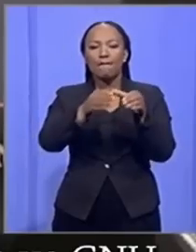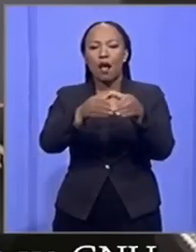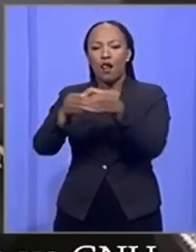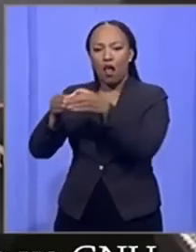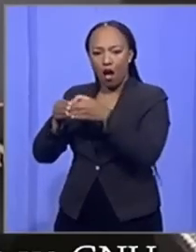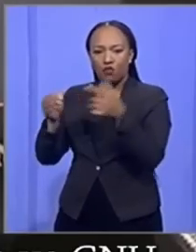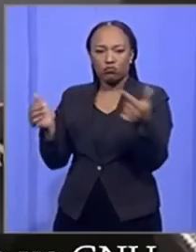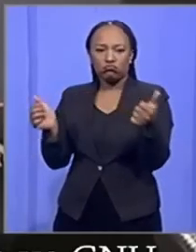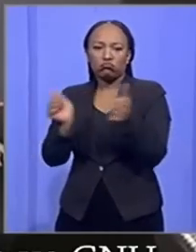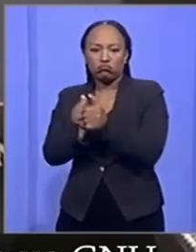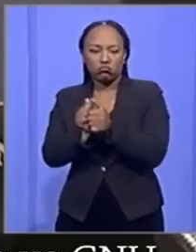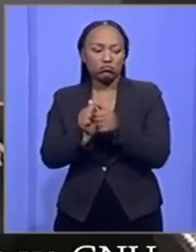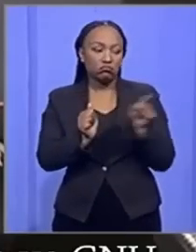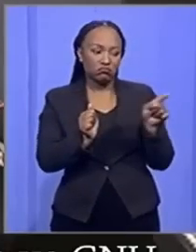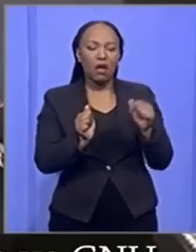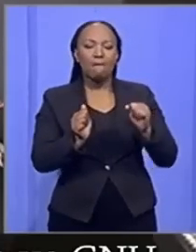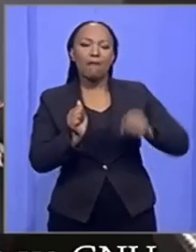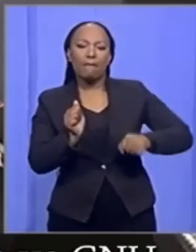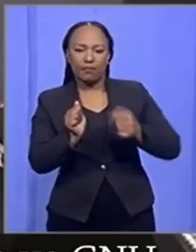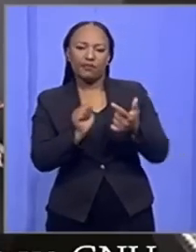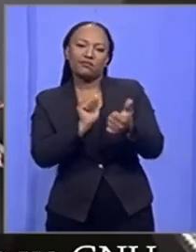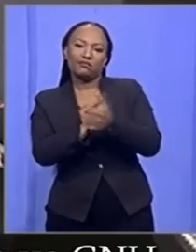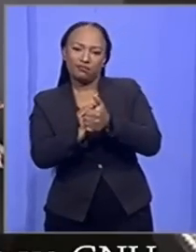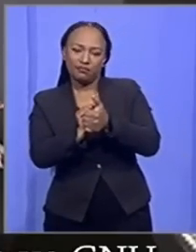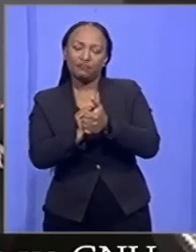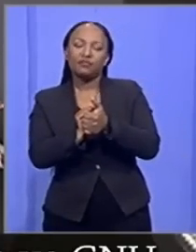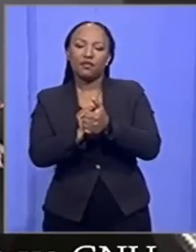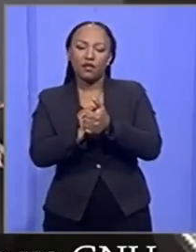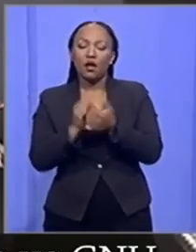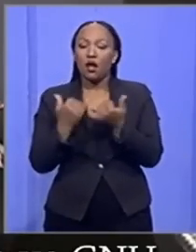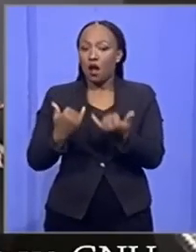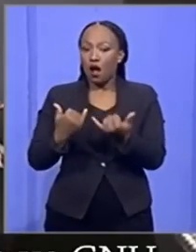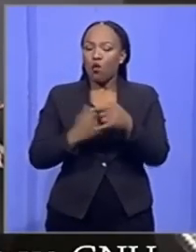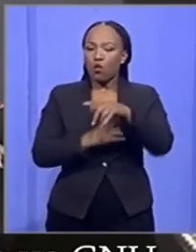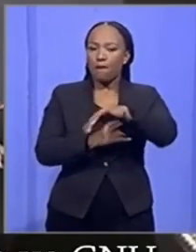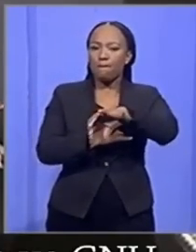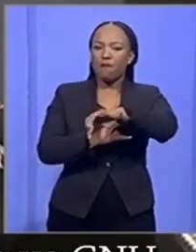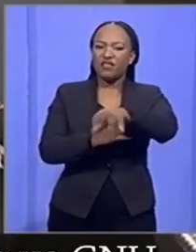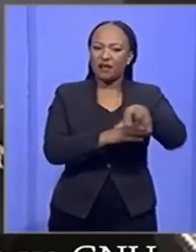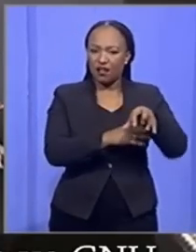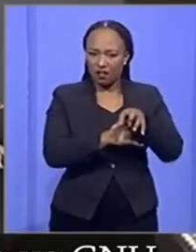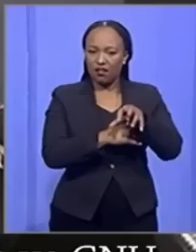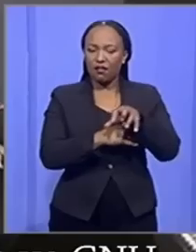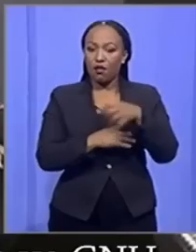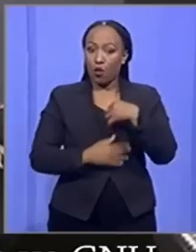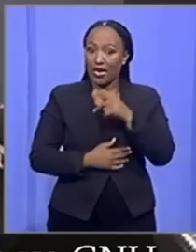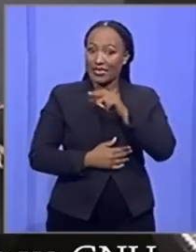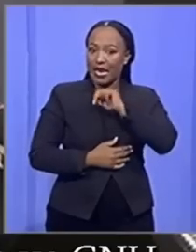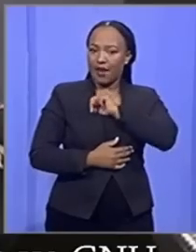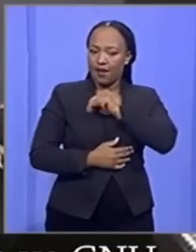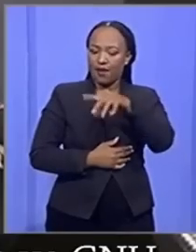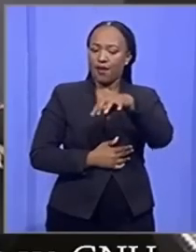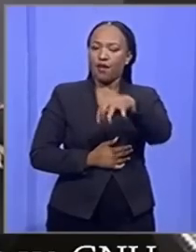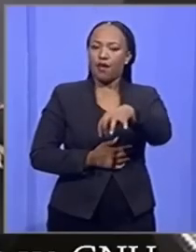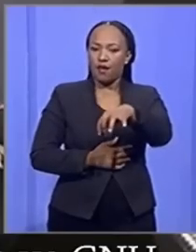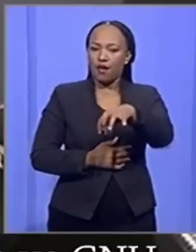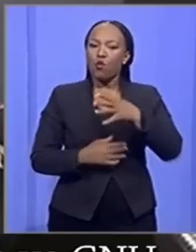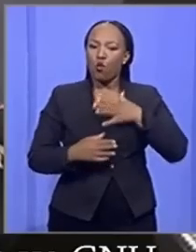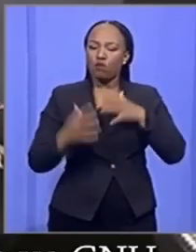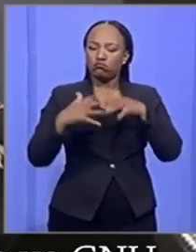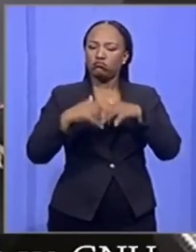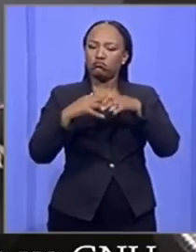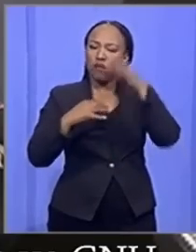unity. Provincially, we are working towards forming a government in the province